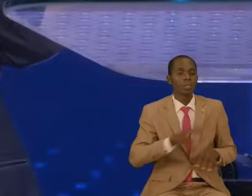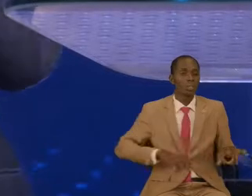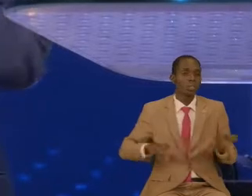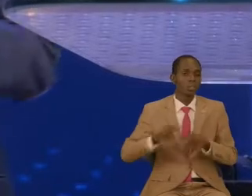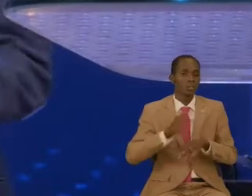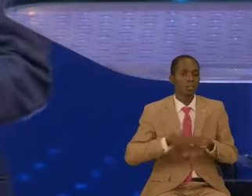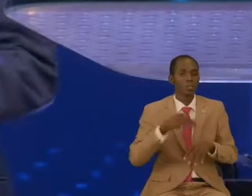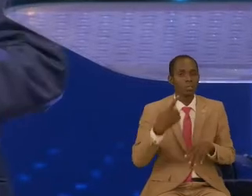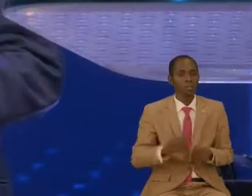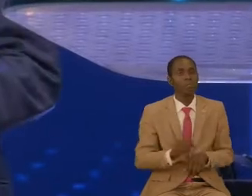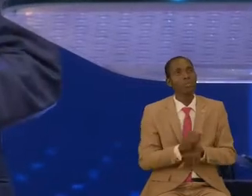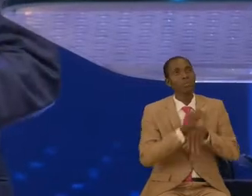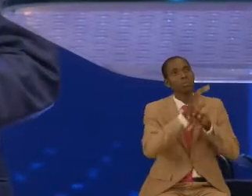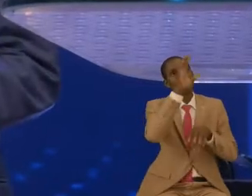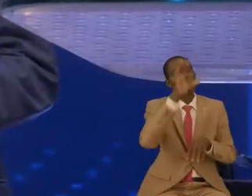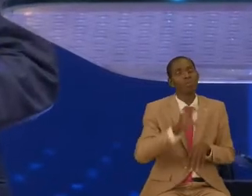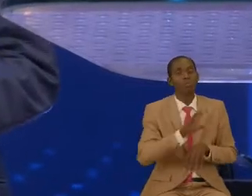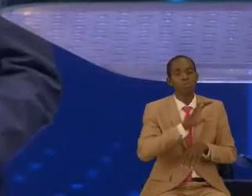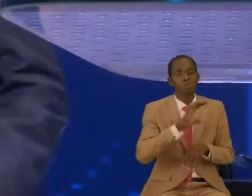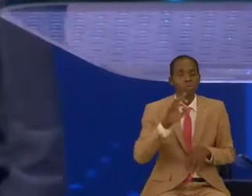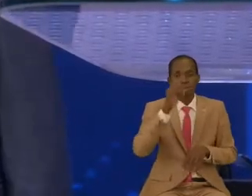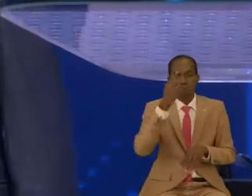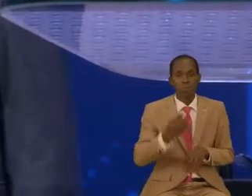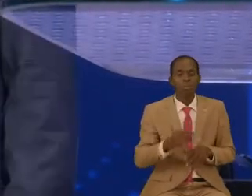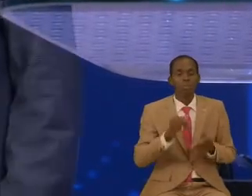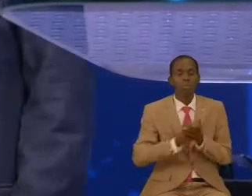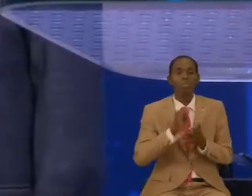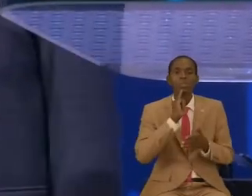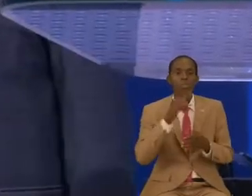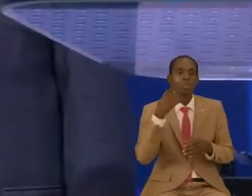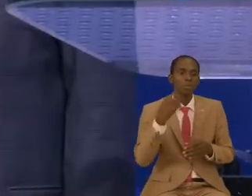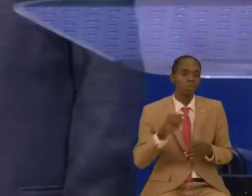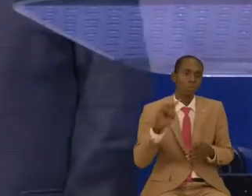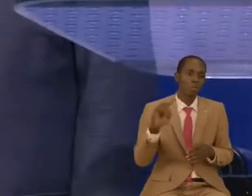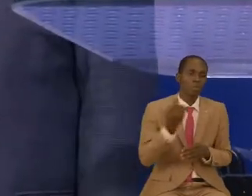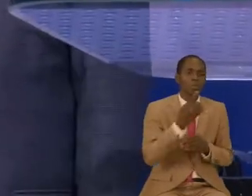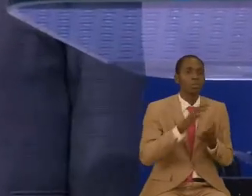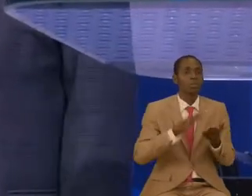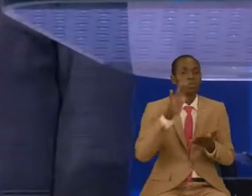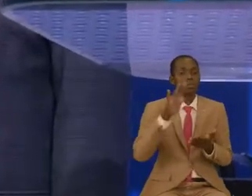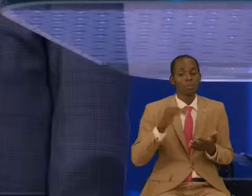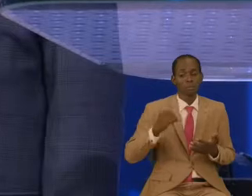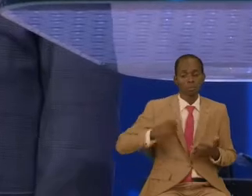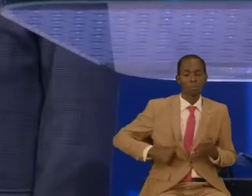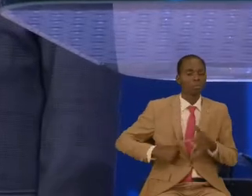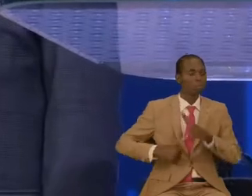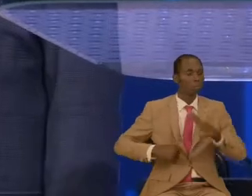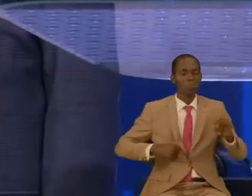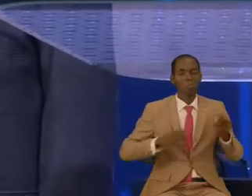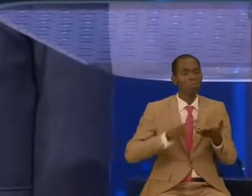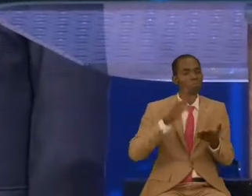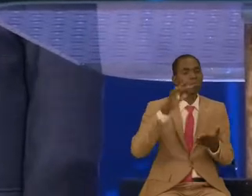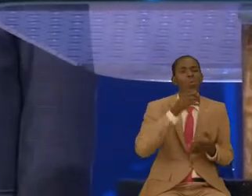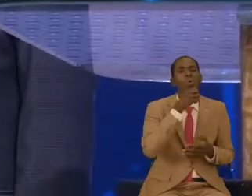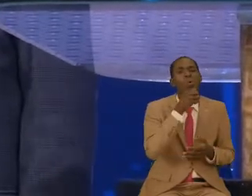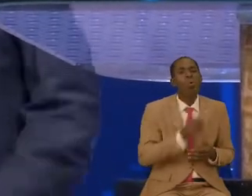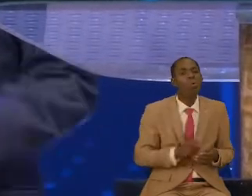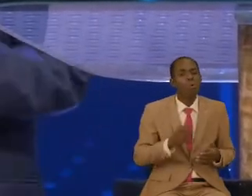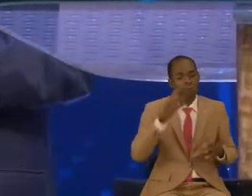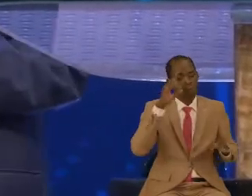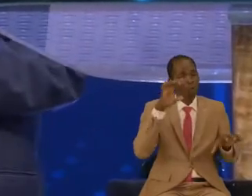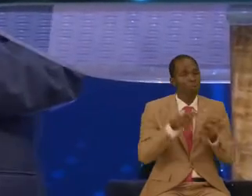the only glory that we have. Circumcision, no glory. Old covenant, no